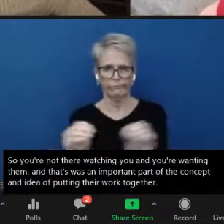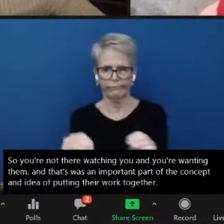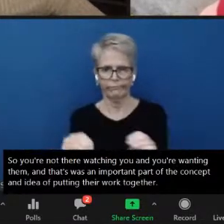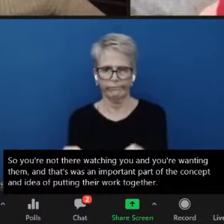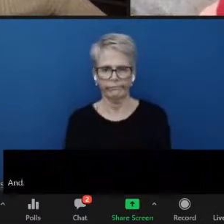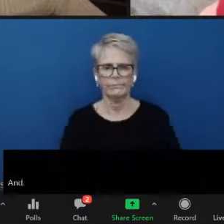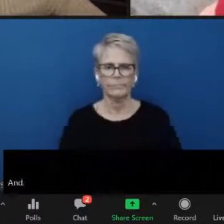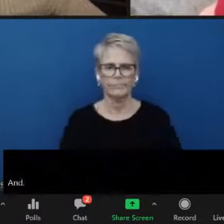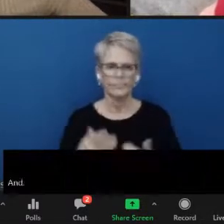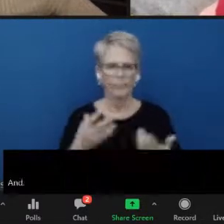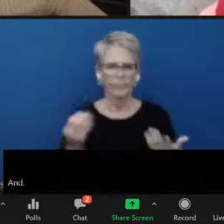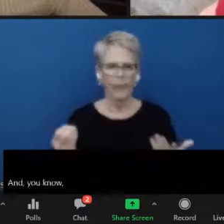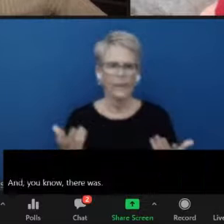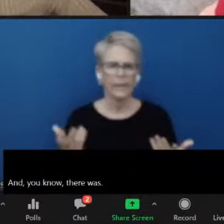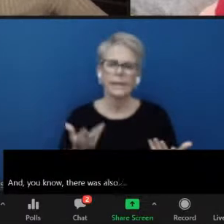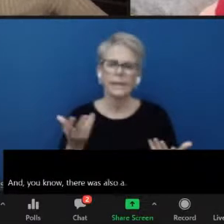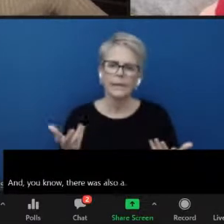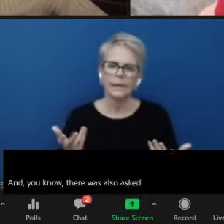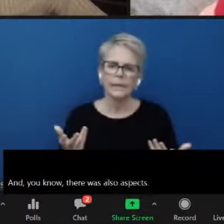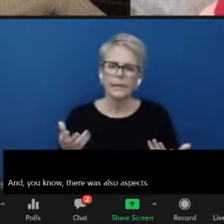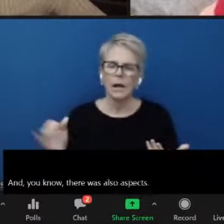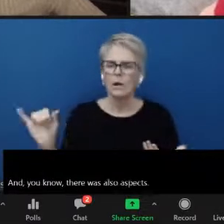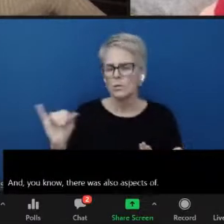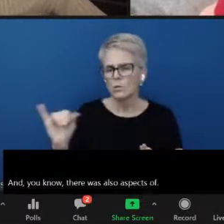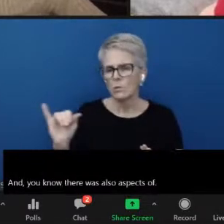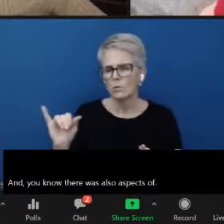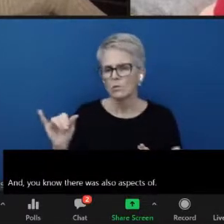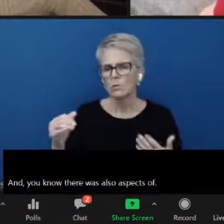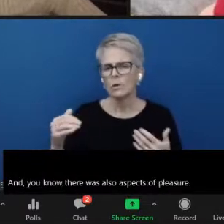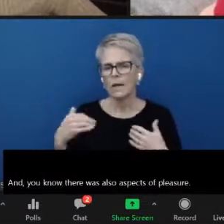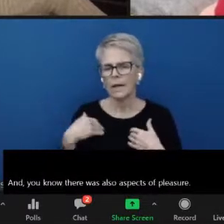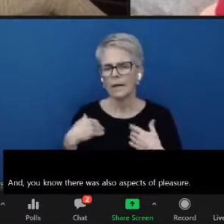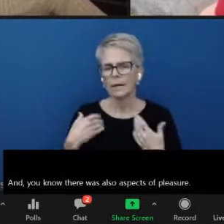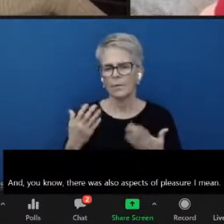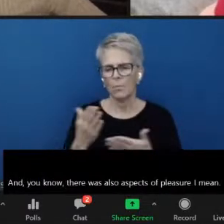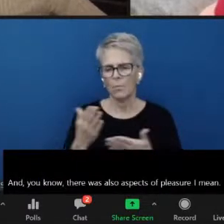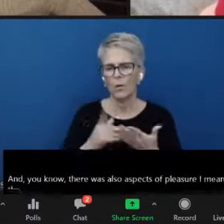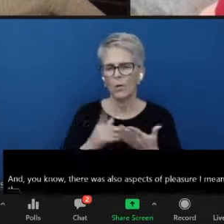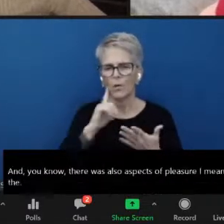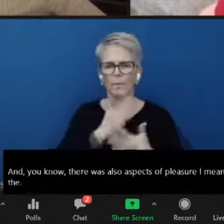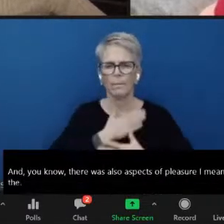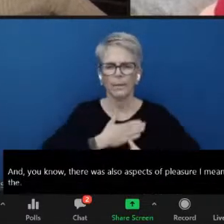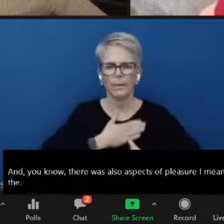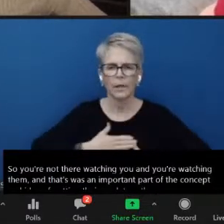And you know, there was also aspects of pleasure. I mean,